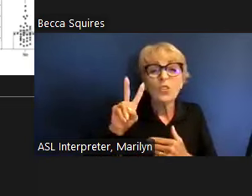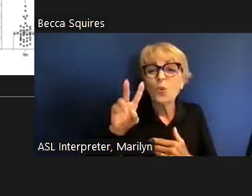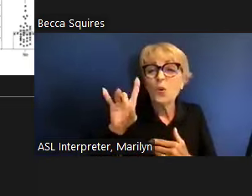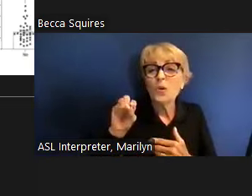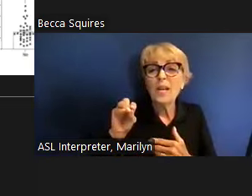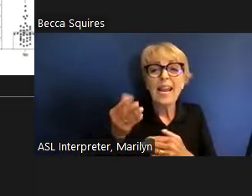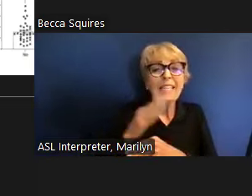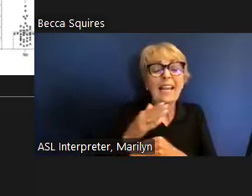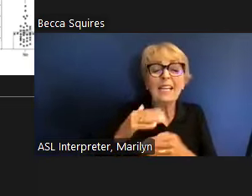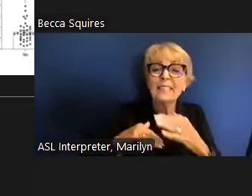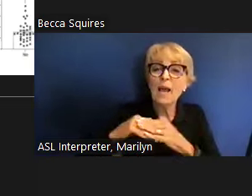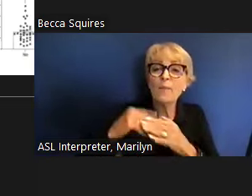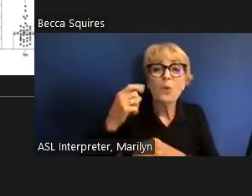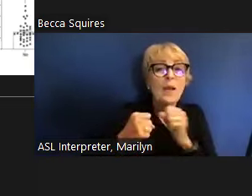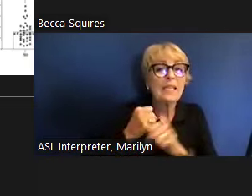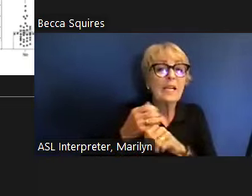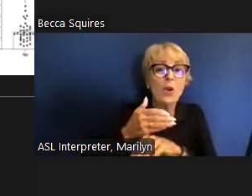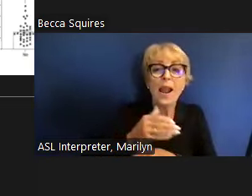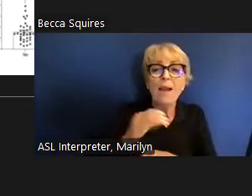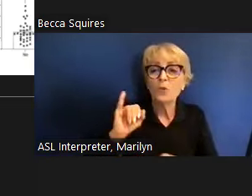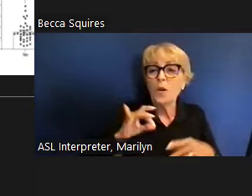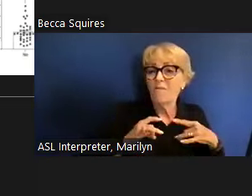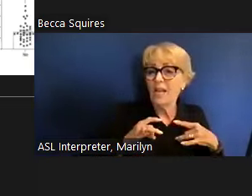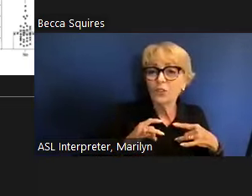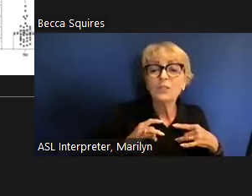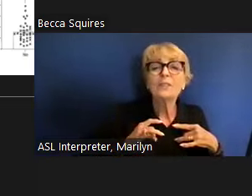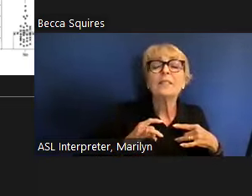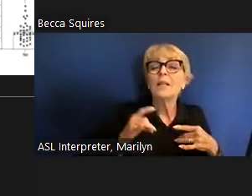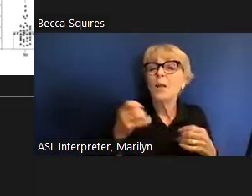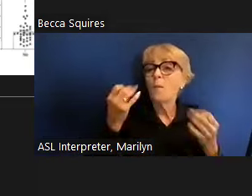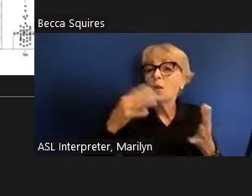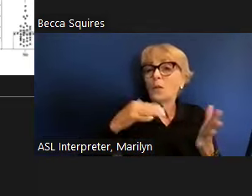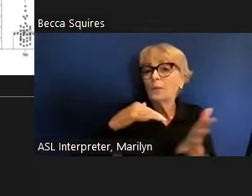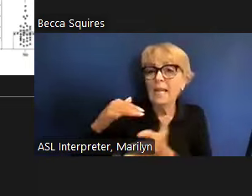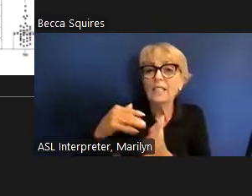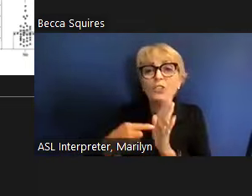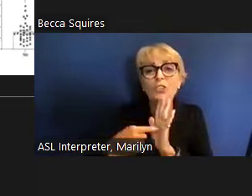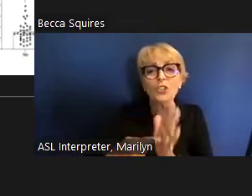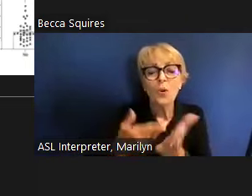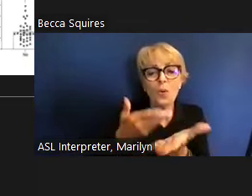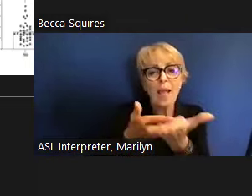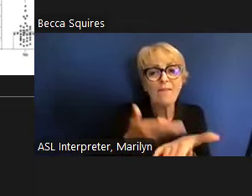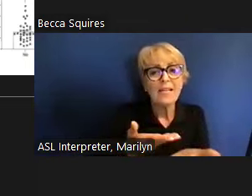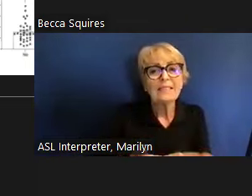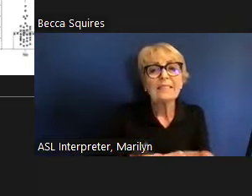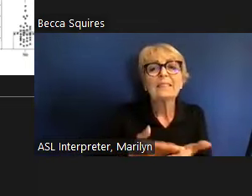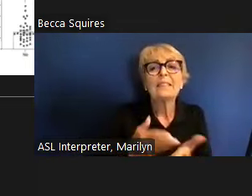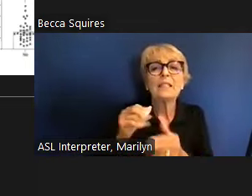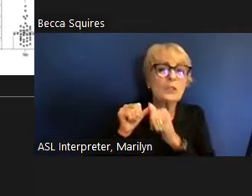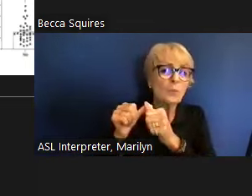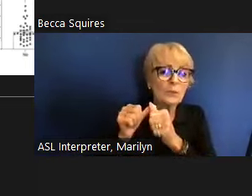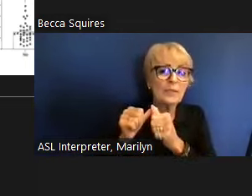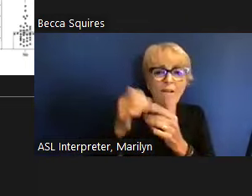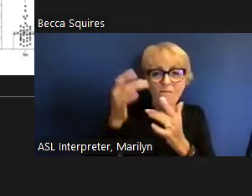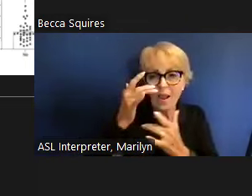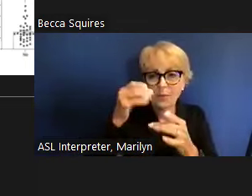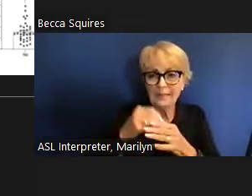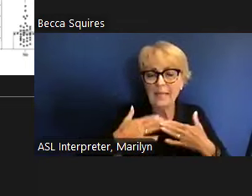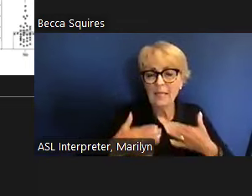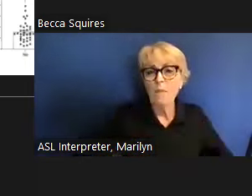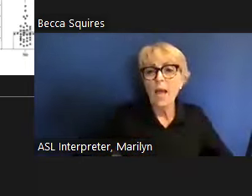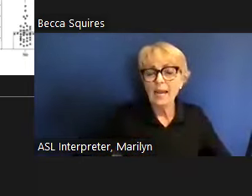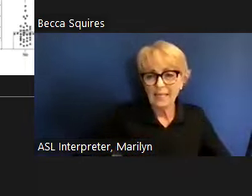out after the infection. And there have been multiple other studies that are also showing evidence that there is persistent virus in the body.